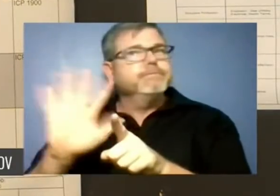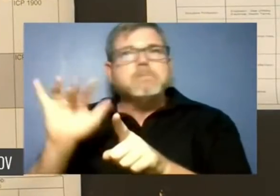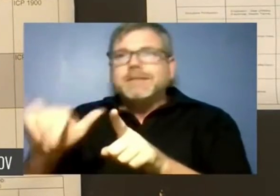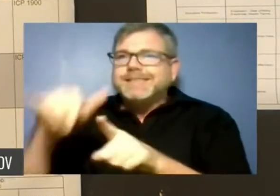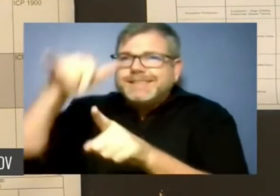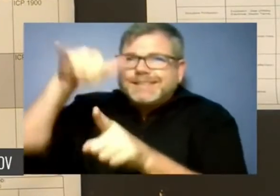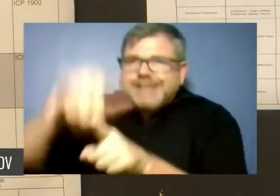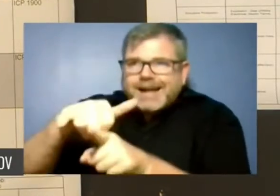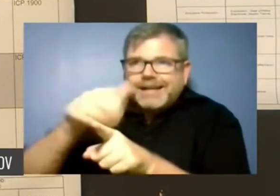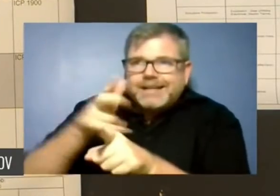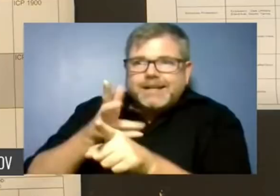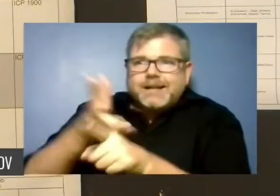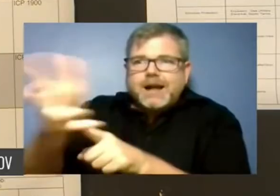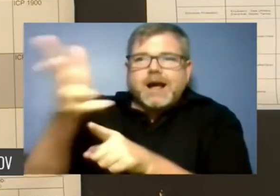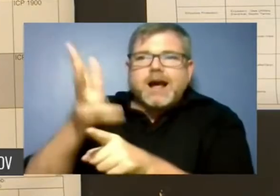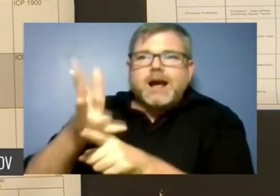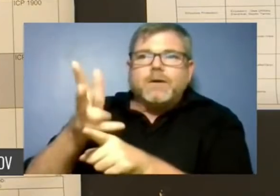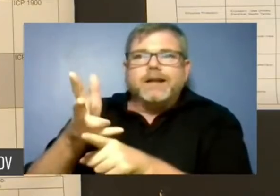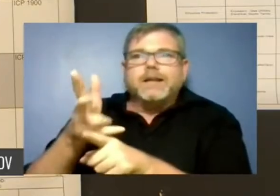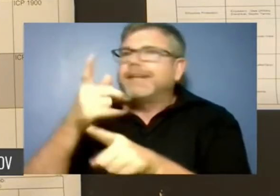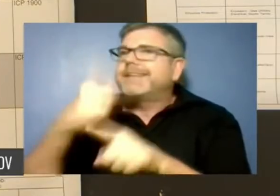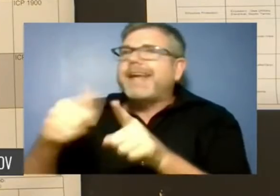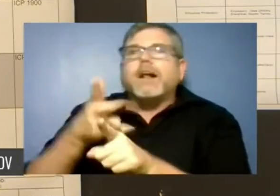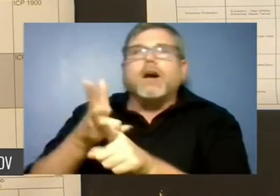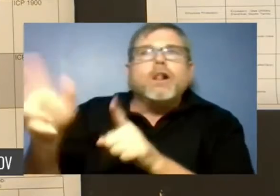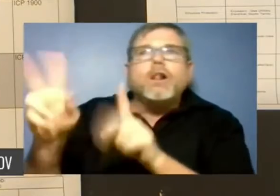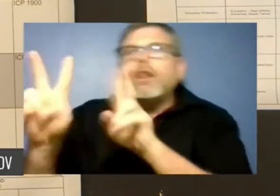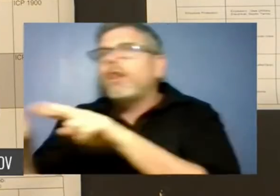that corridor, you can only drive Highway 89.